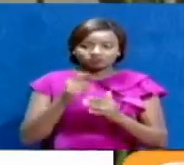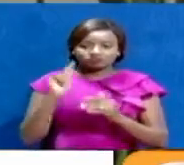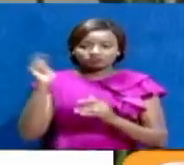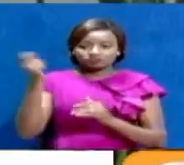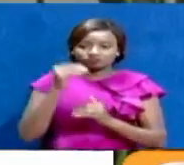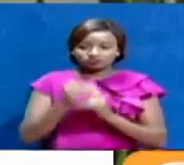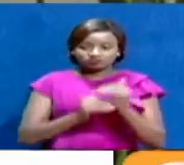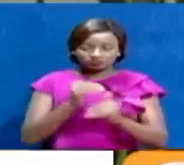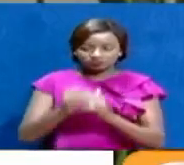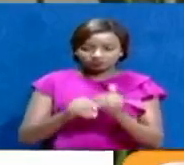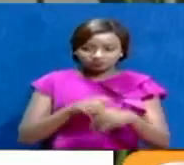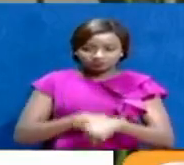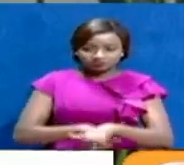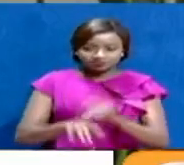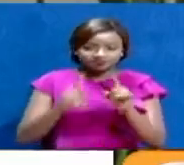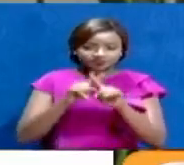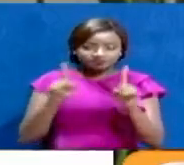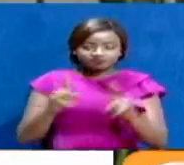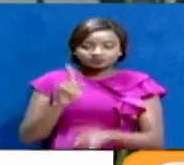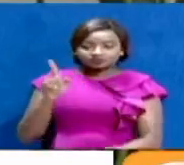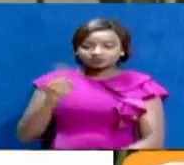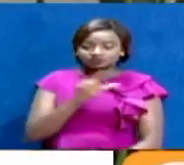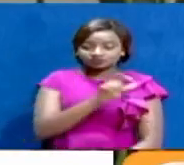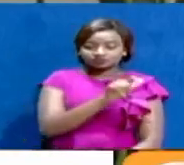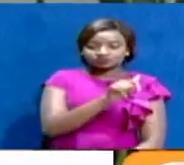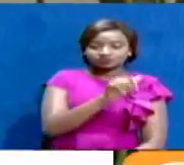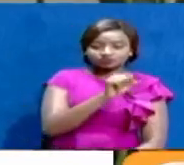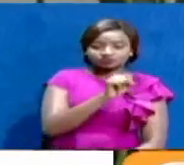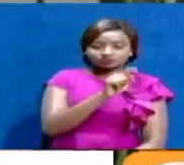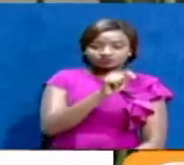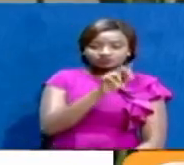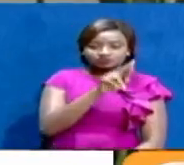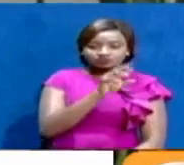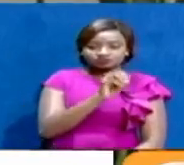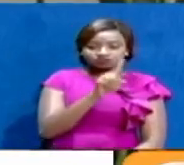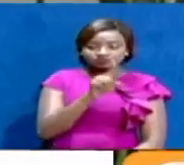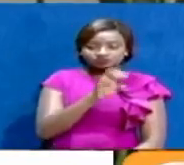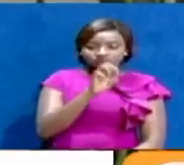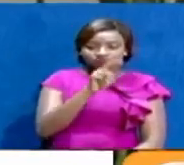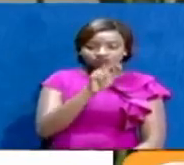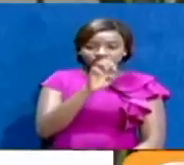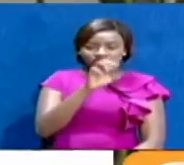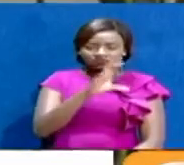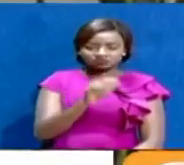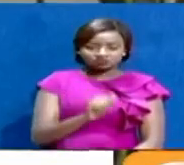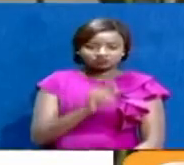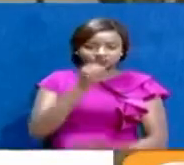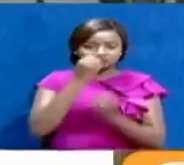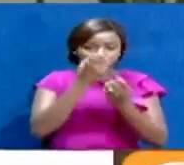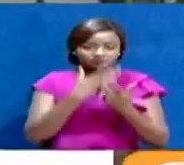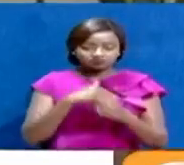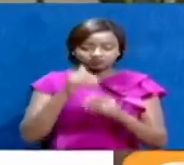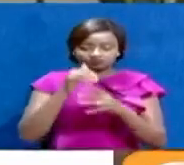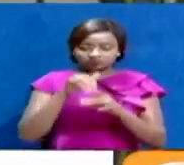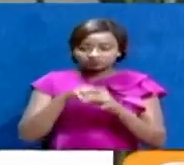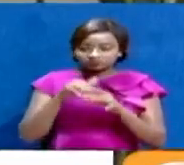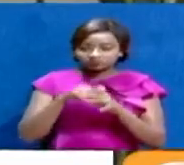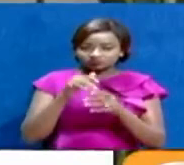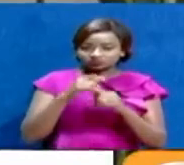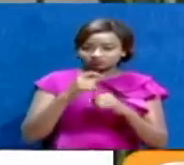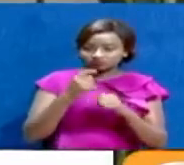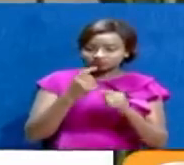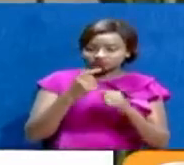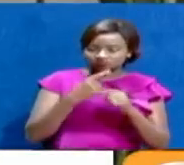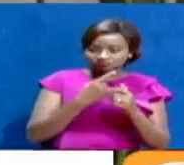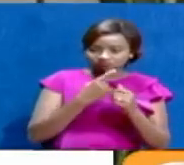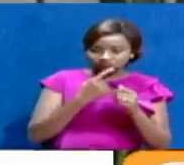Kenya picked. However, from the manufacturer, from AstraZeneca, they give us a period of, a range of 8 to 12 weeks from the